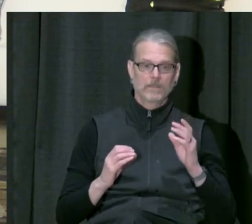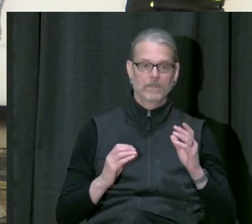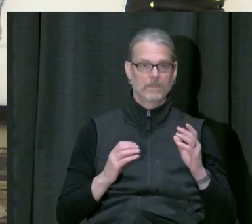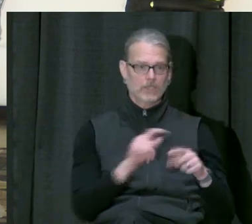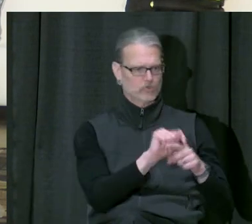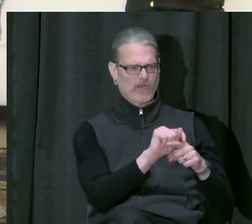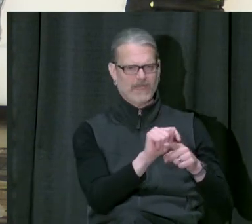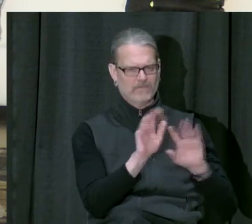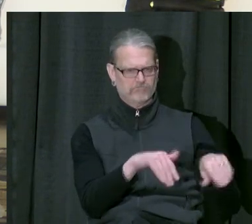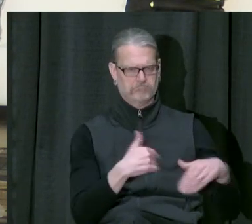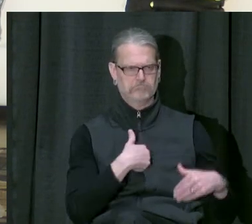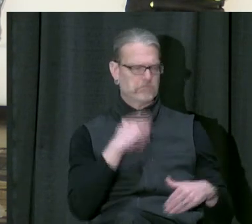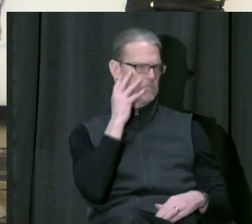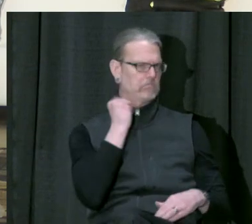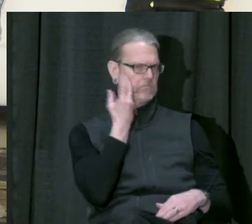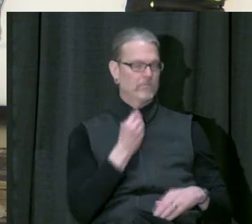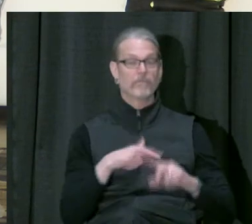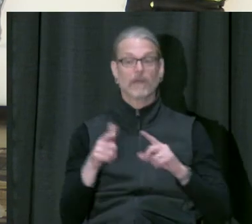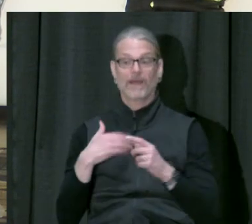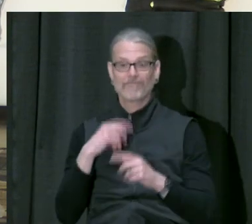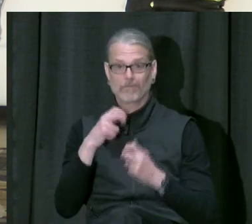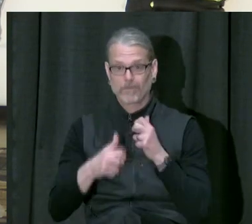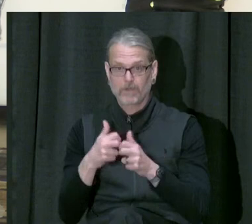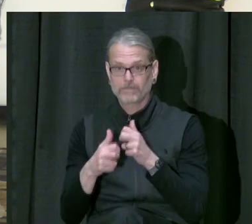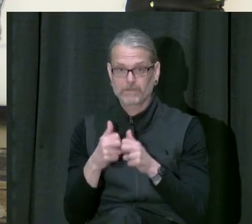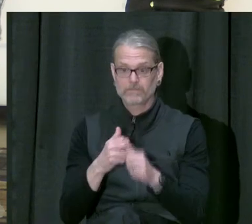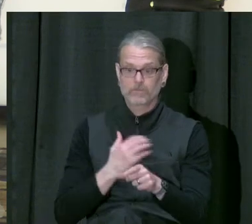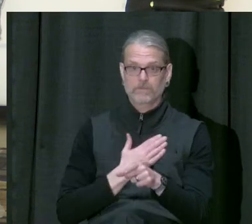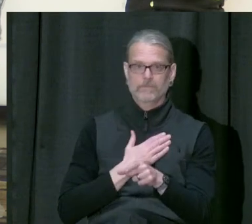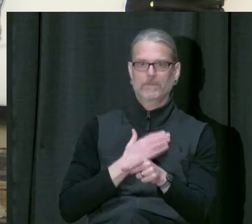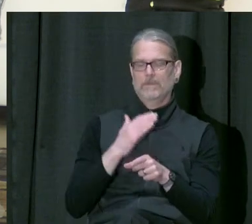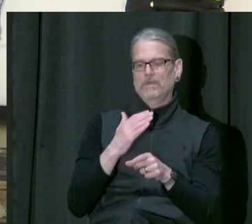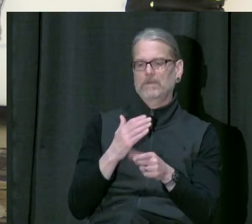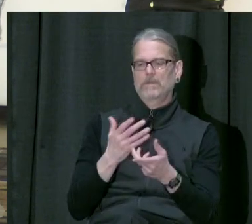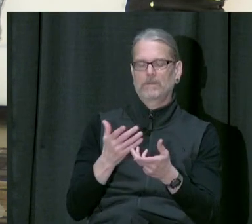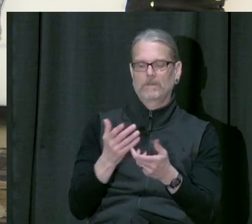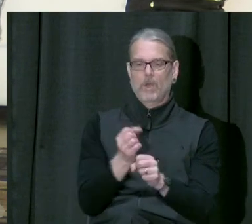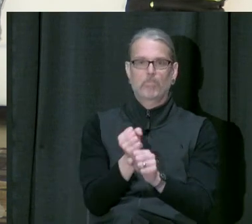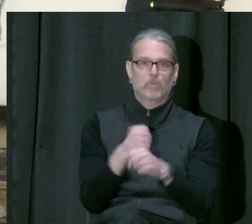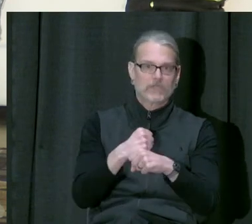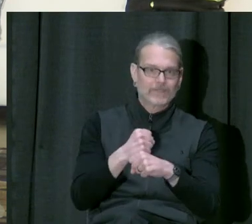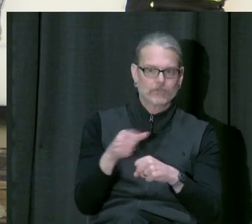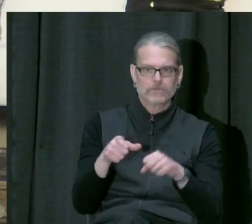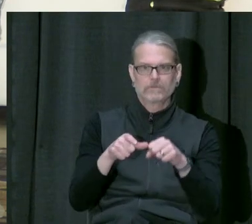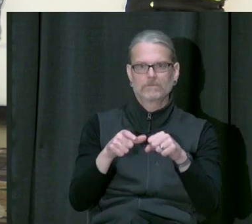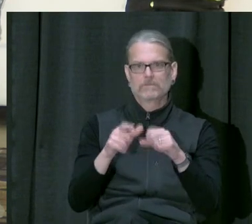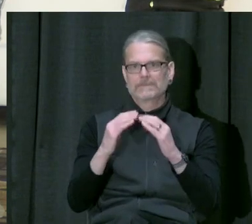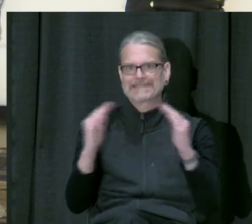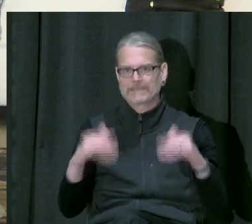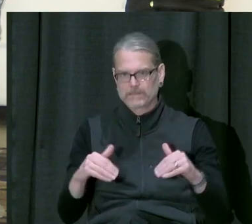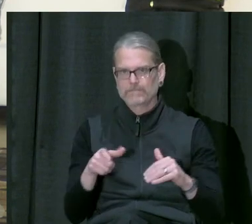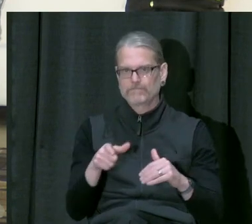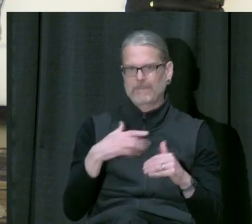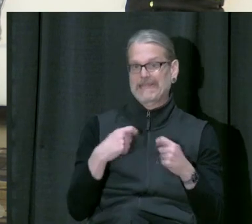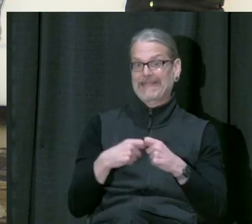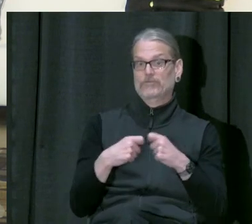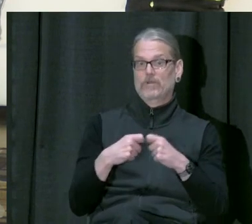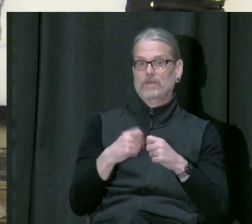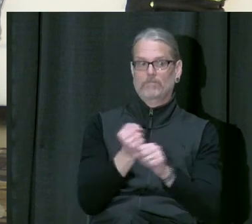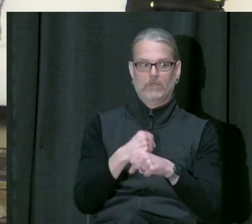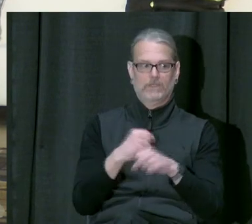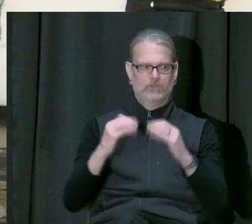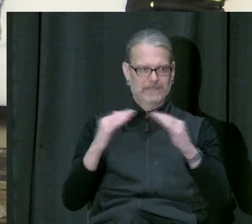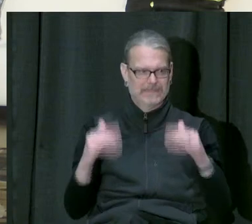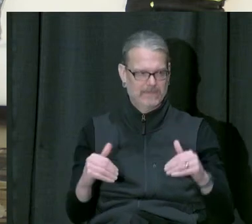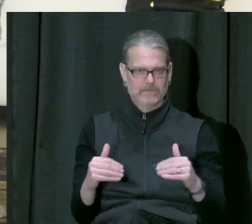but I've got some serious issues with my production system, you know, my electronic production system, you know, in the